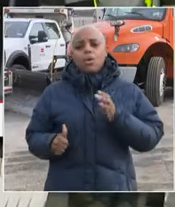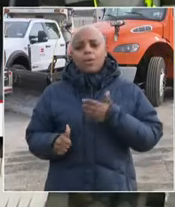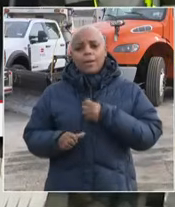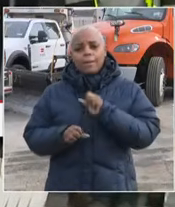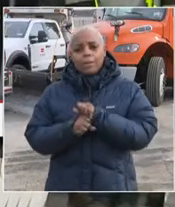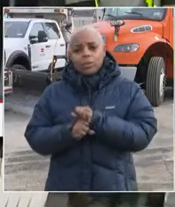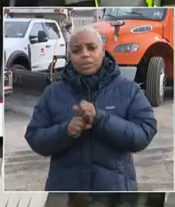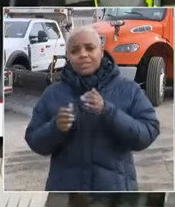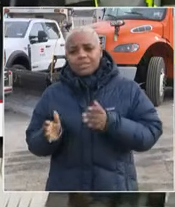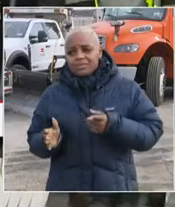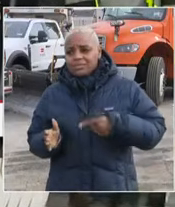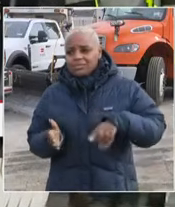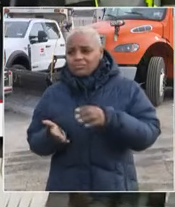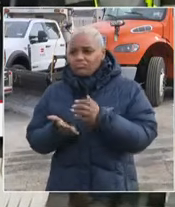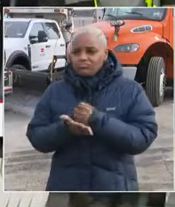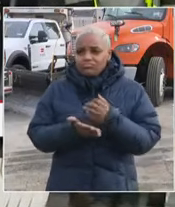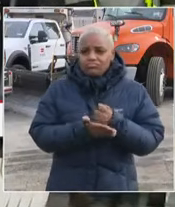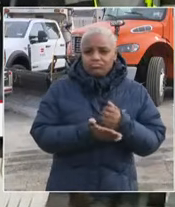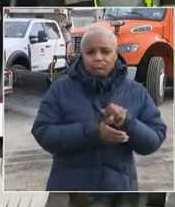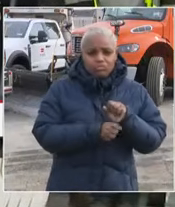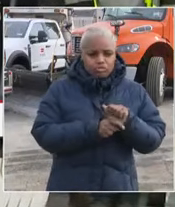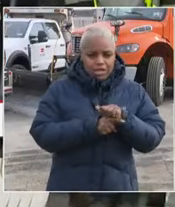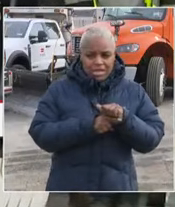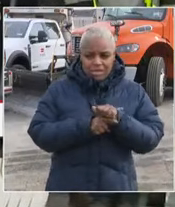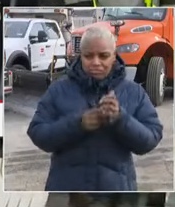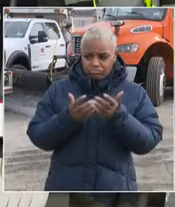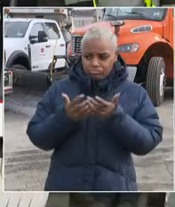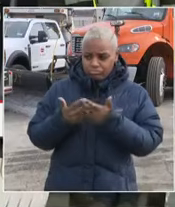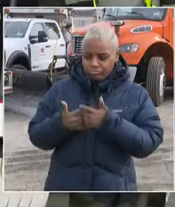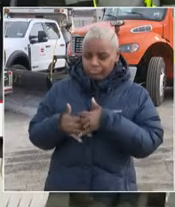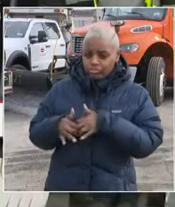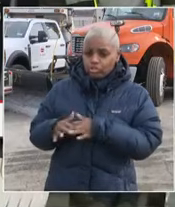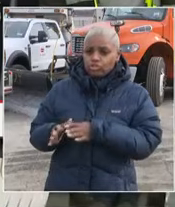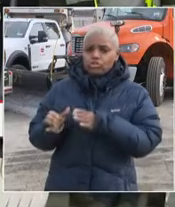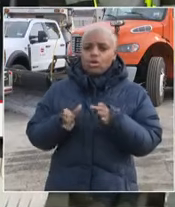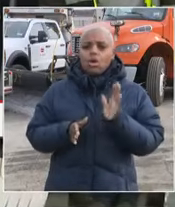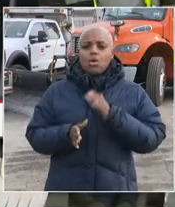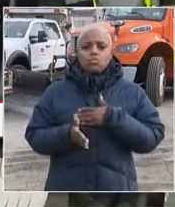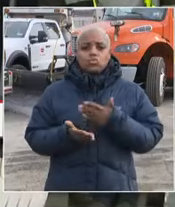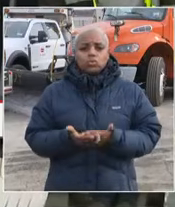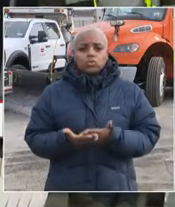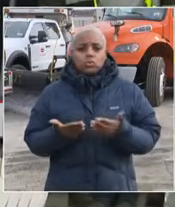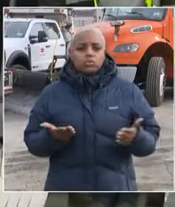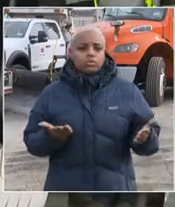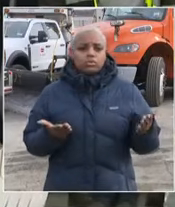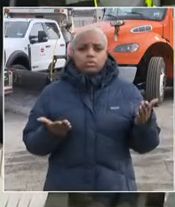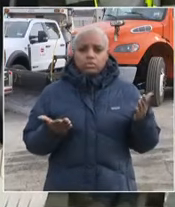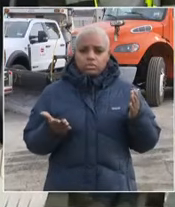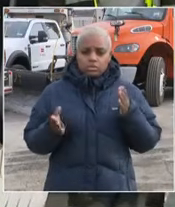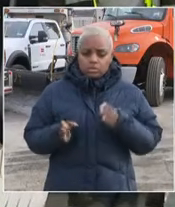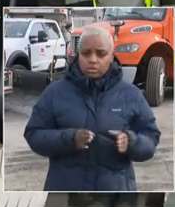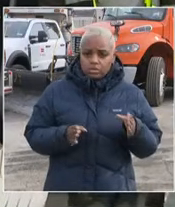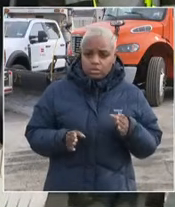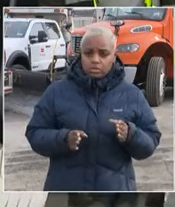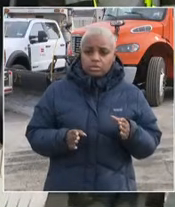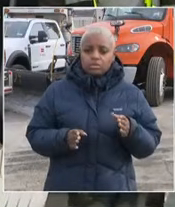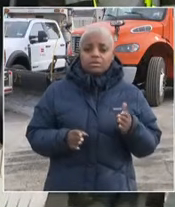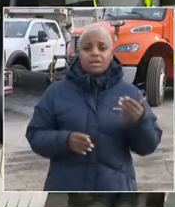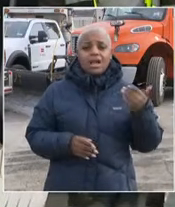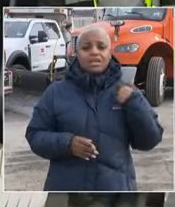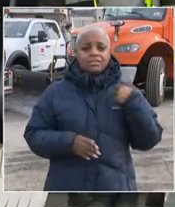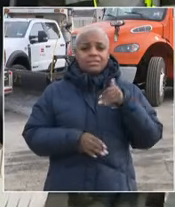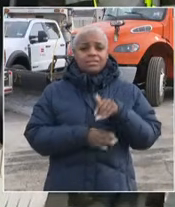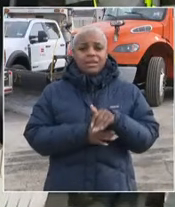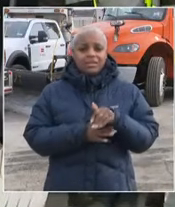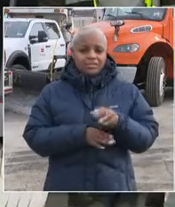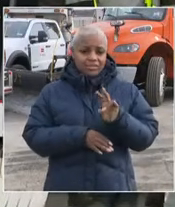that we're facing. Operations actually began last night at 7 p.m. We began brining the streets, and we will continue to brine the